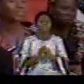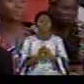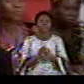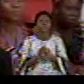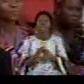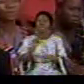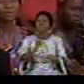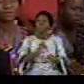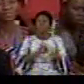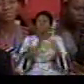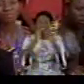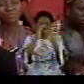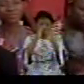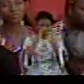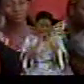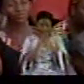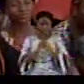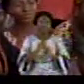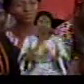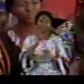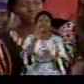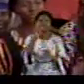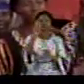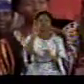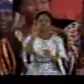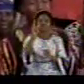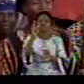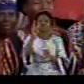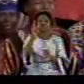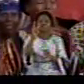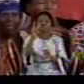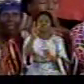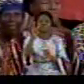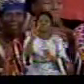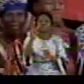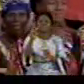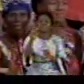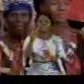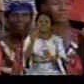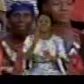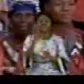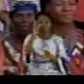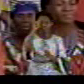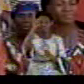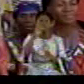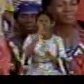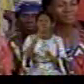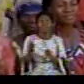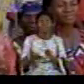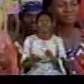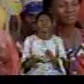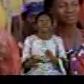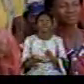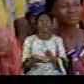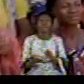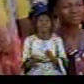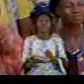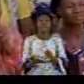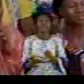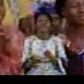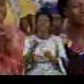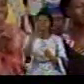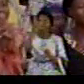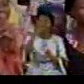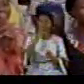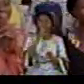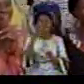I worship you. Sing it again. You are here, you are